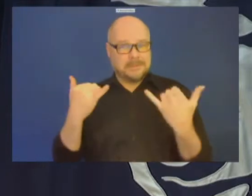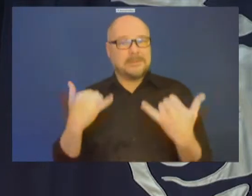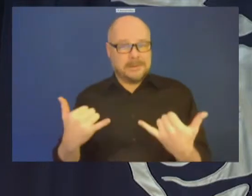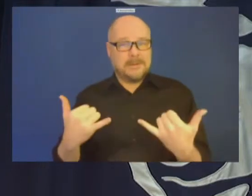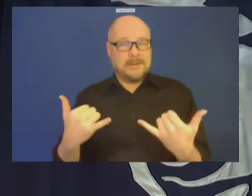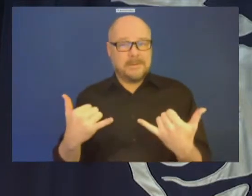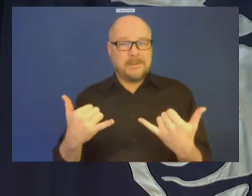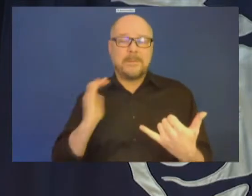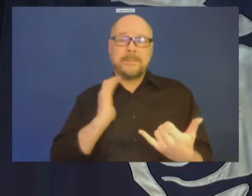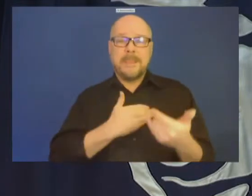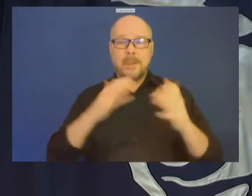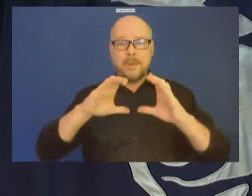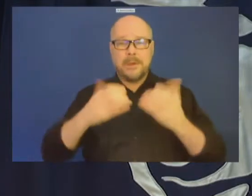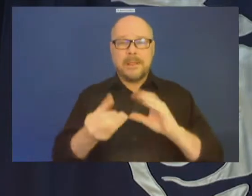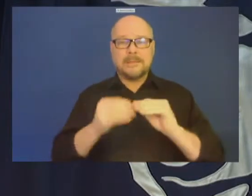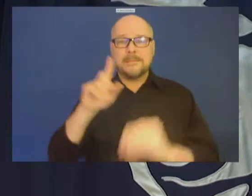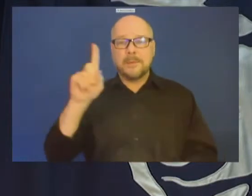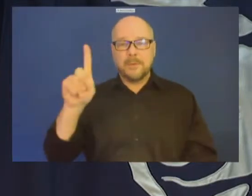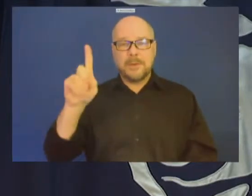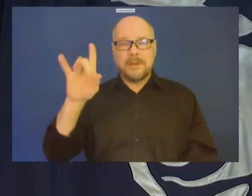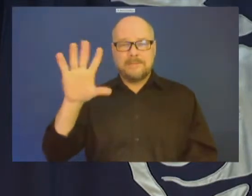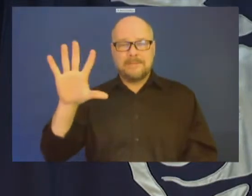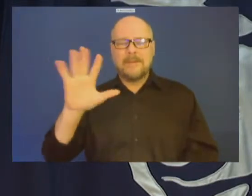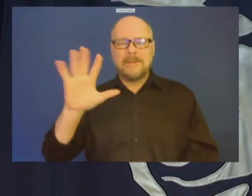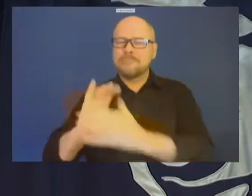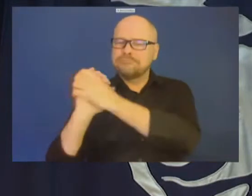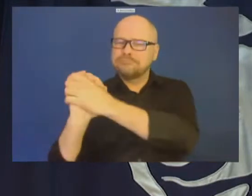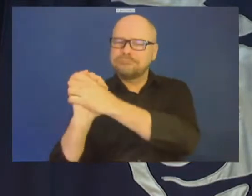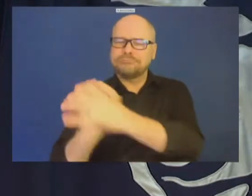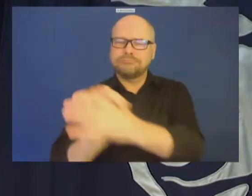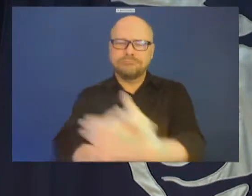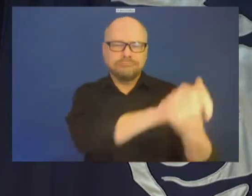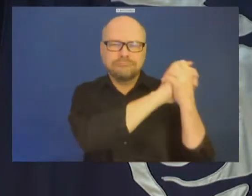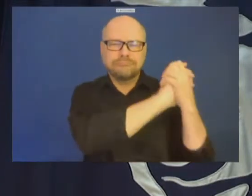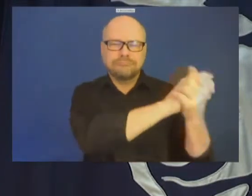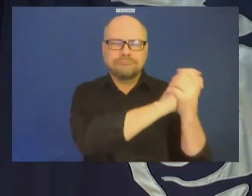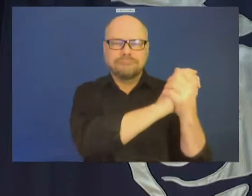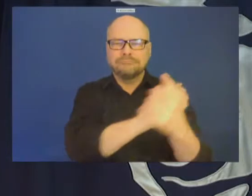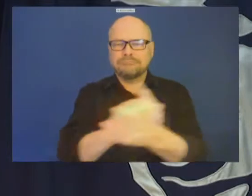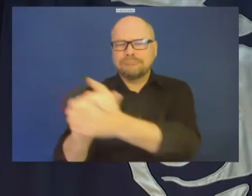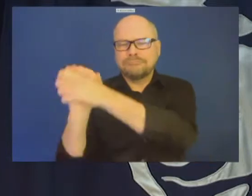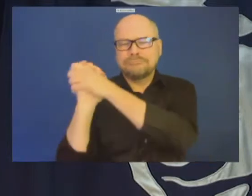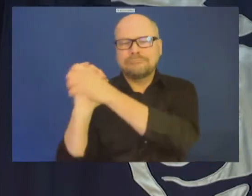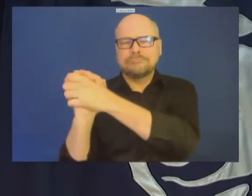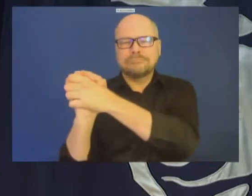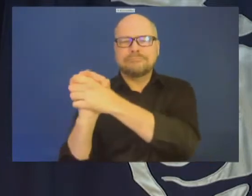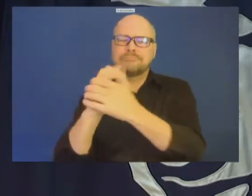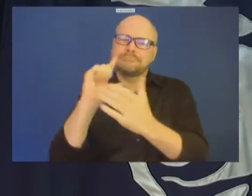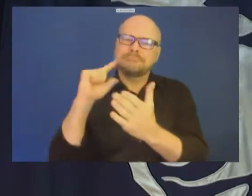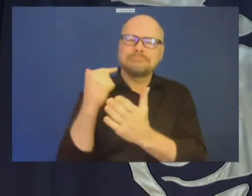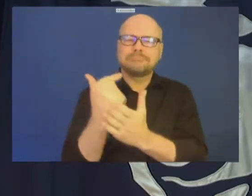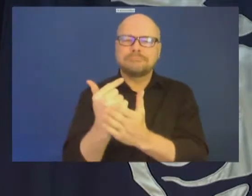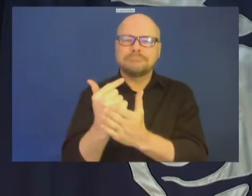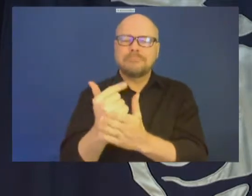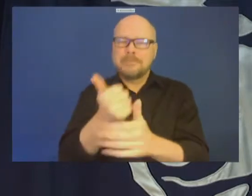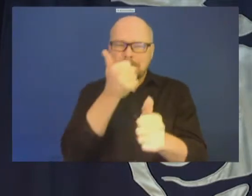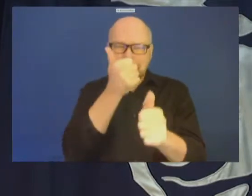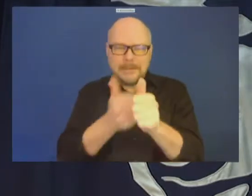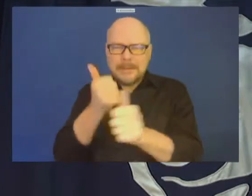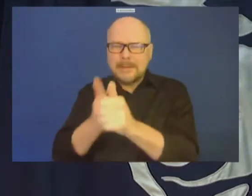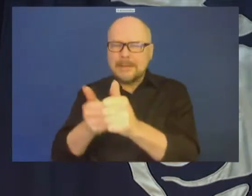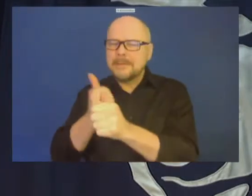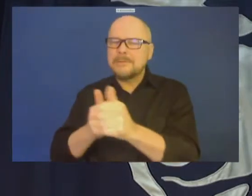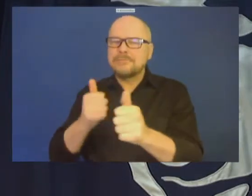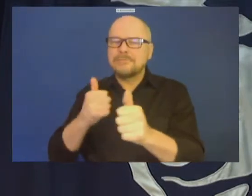185, congratulations, you made it. I commend and admire each and every one of you for hanging in